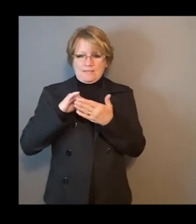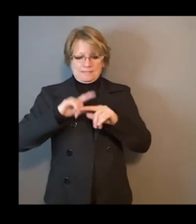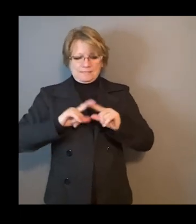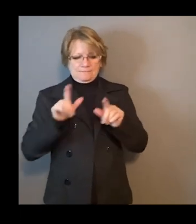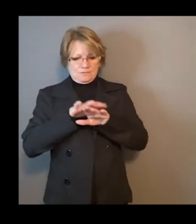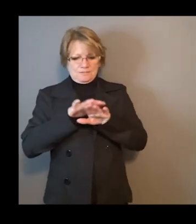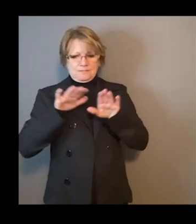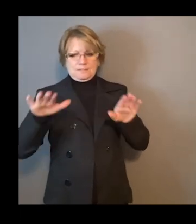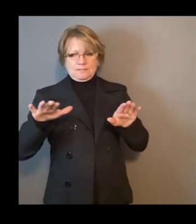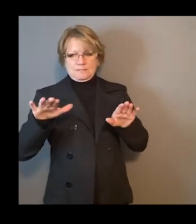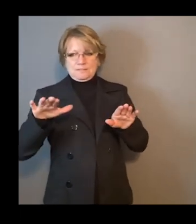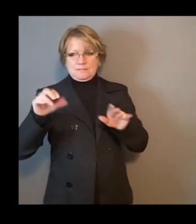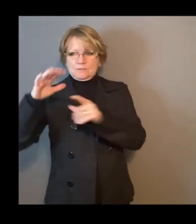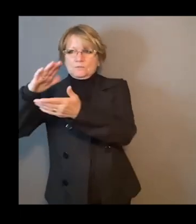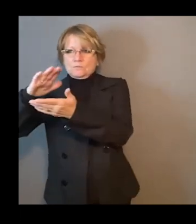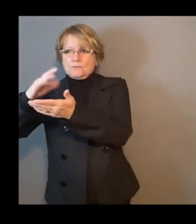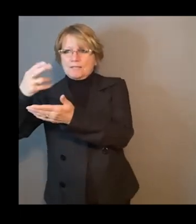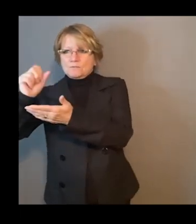to do with